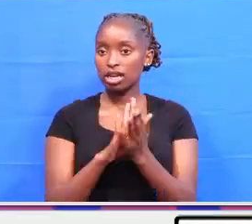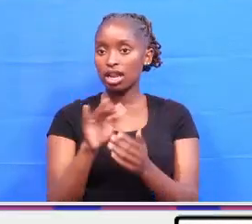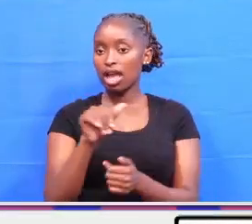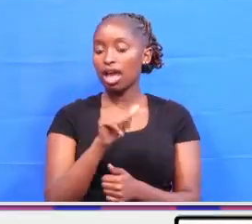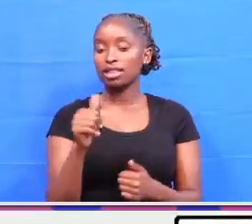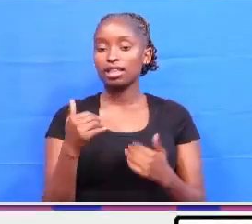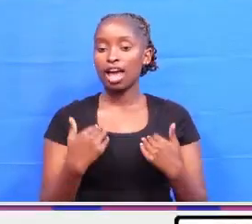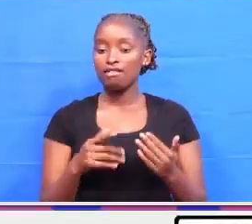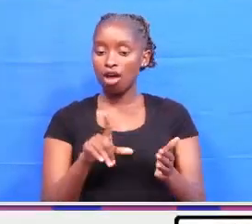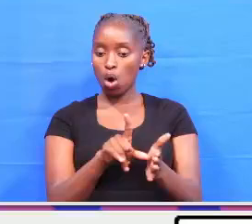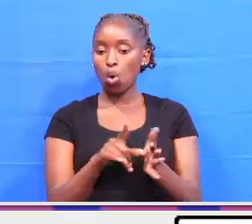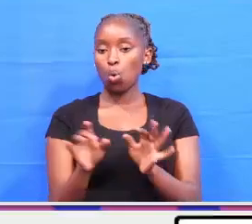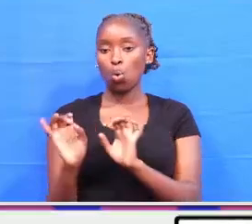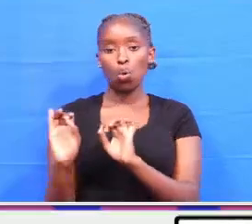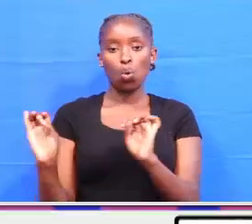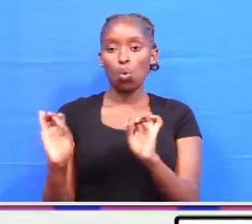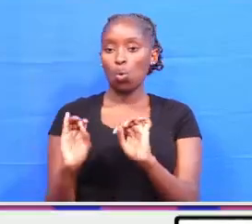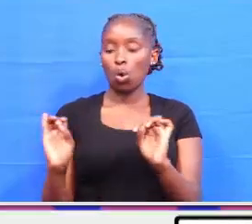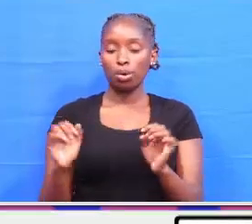loans.